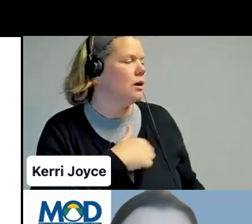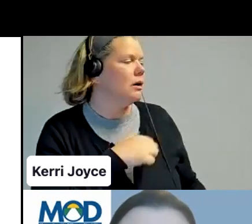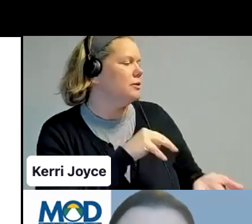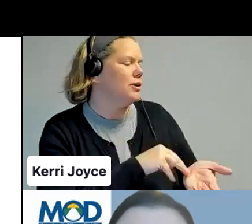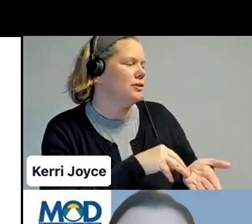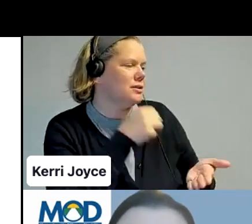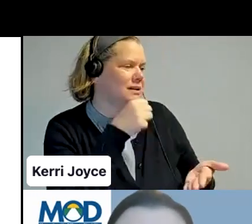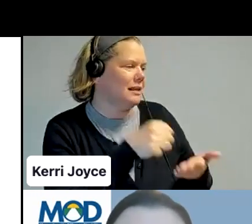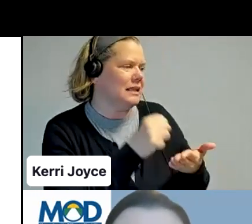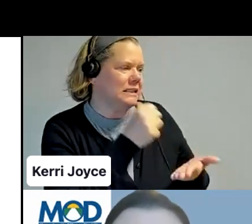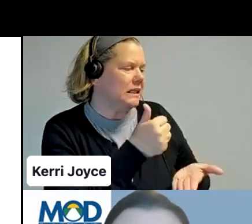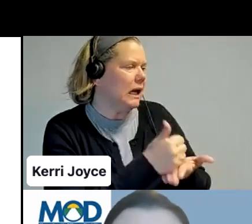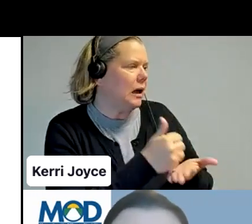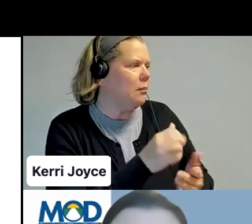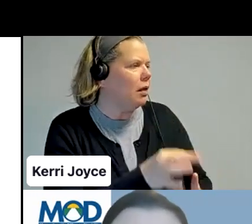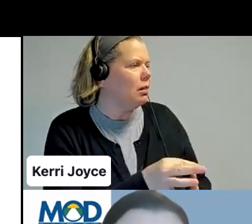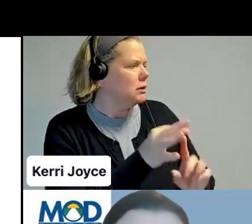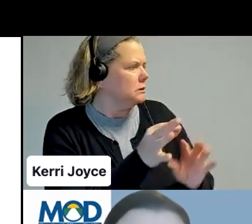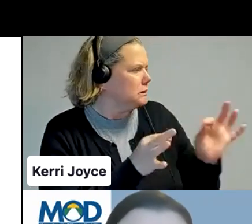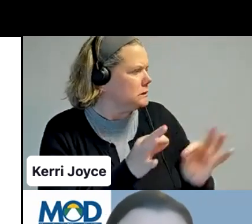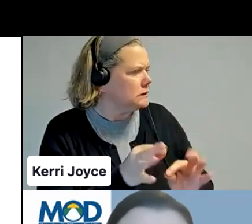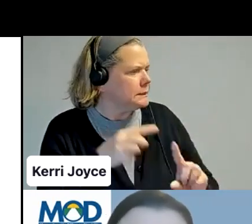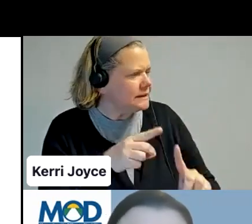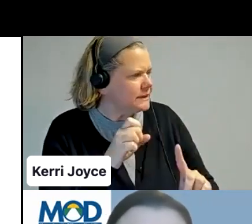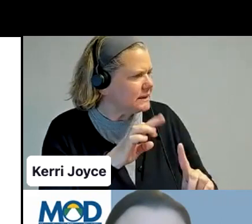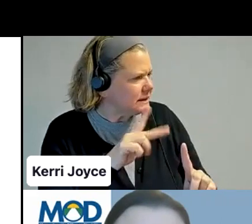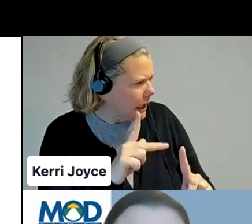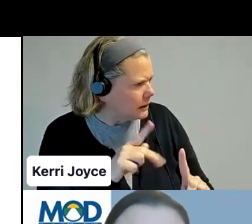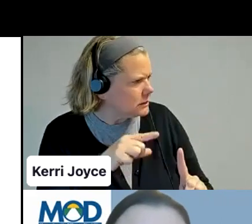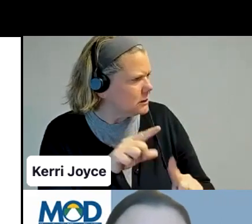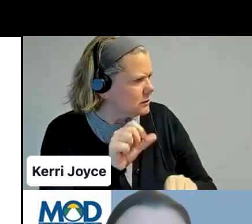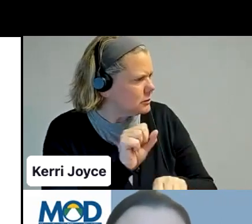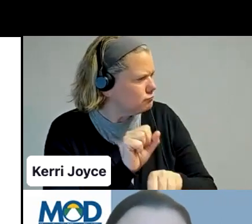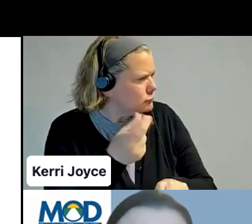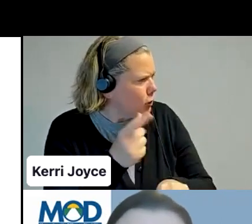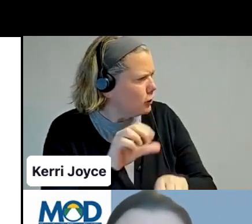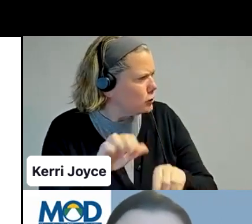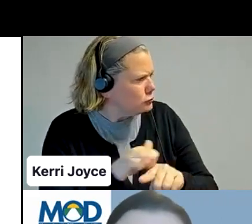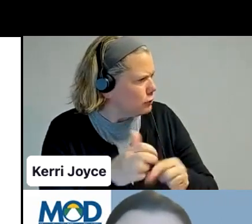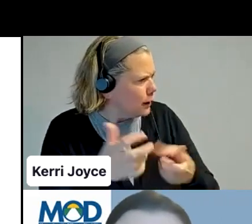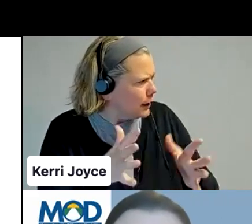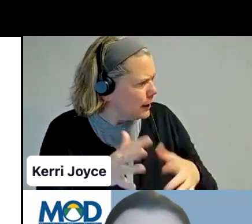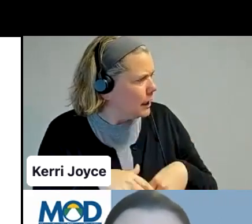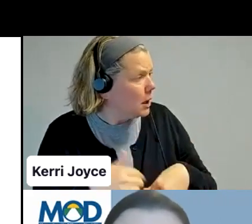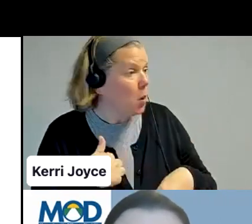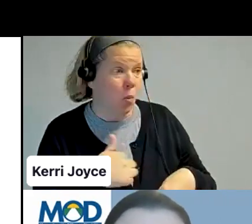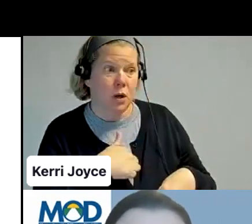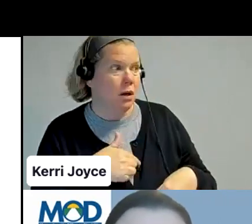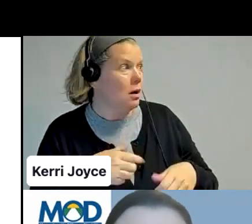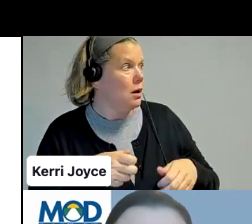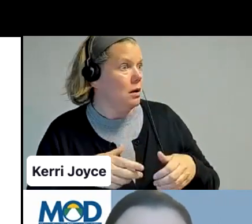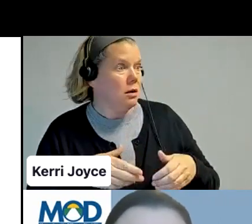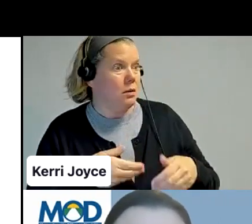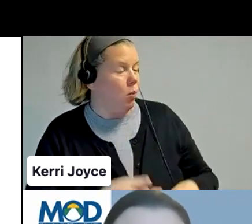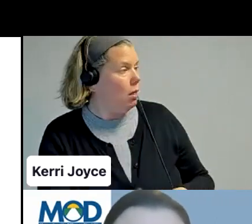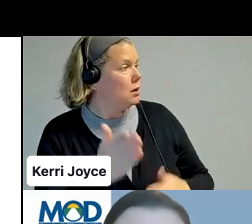going to help unless it describes specific tasks the dog is trained to do. We are welcoming to service animals, but this sounds